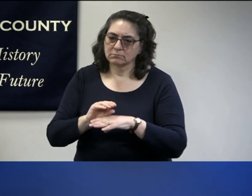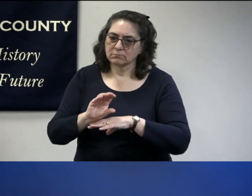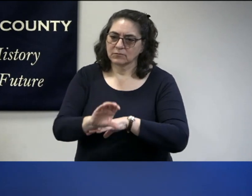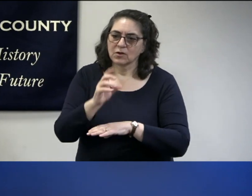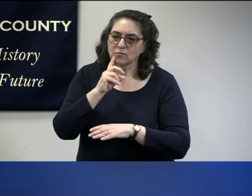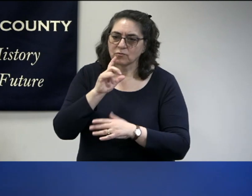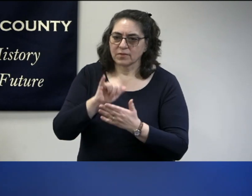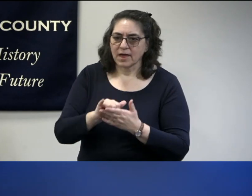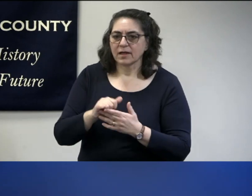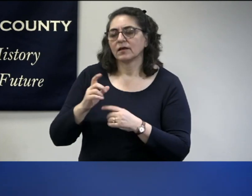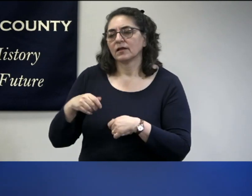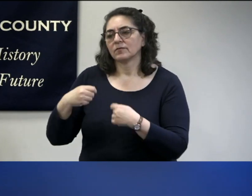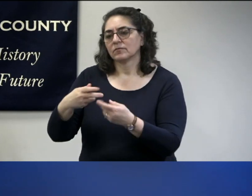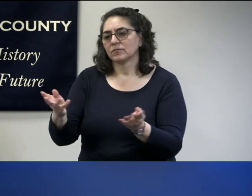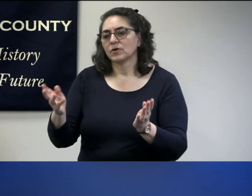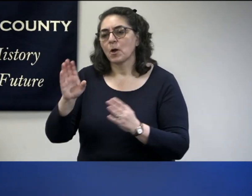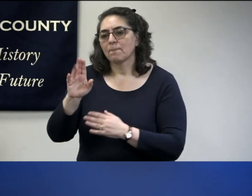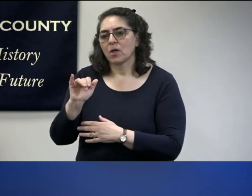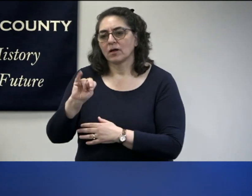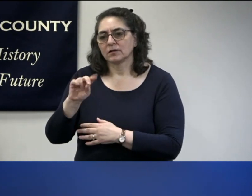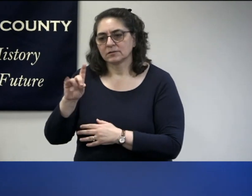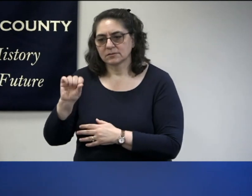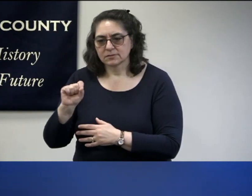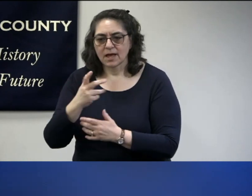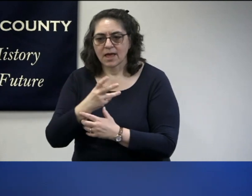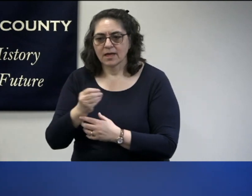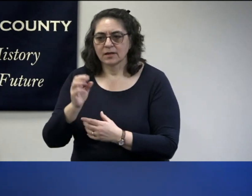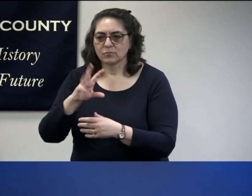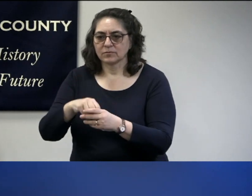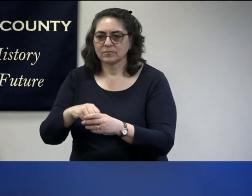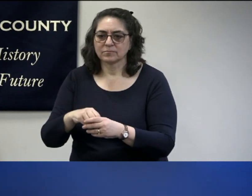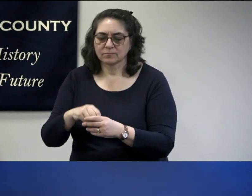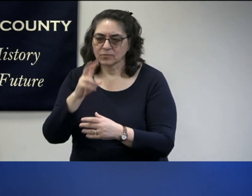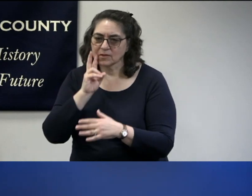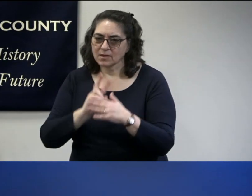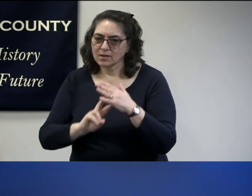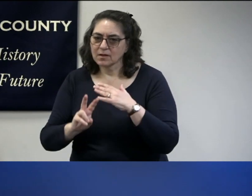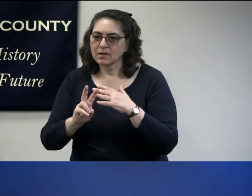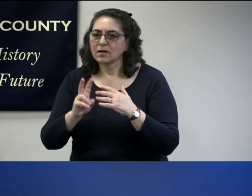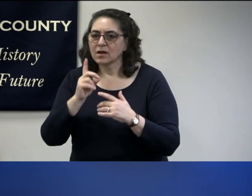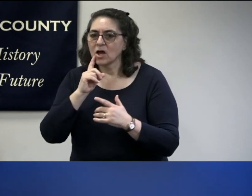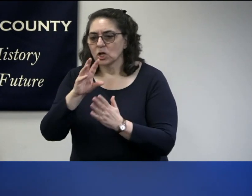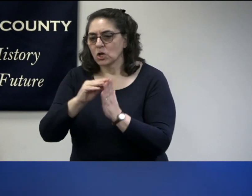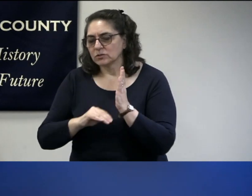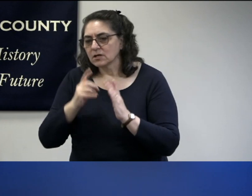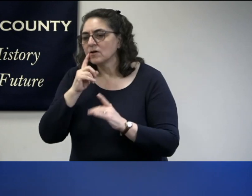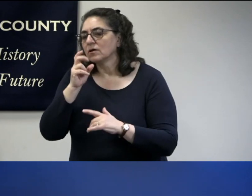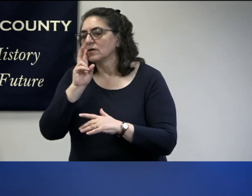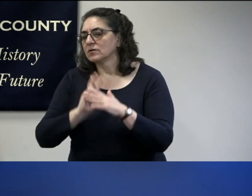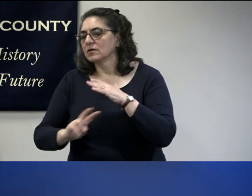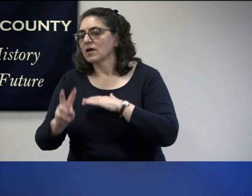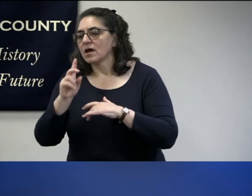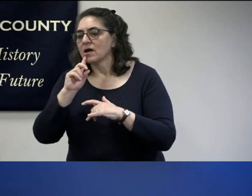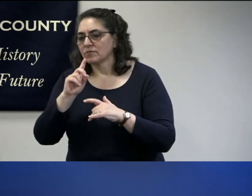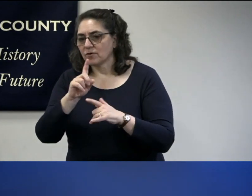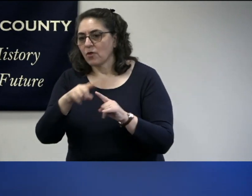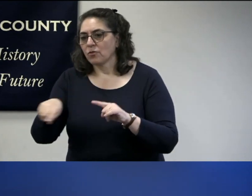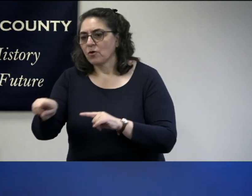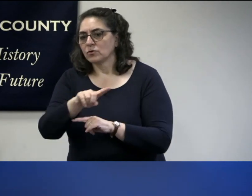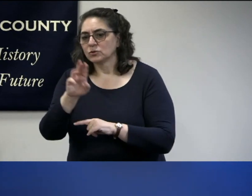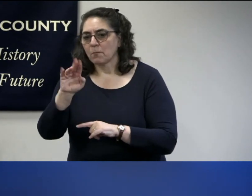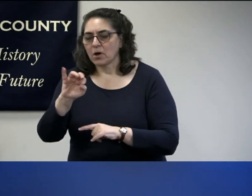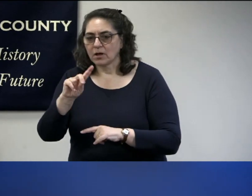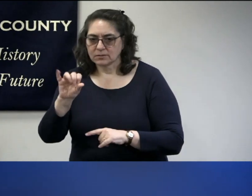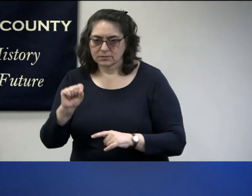of bond anticipation notes in anticipation of the issuance of such bonds. I'll move it.